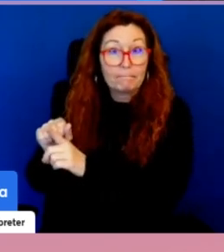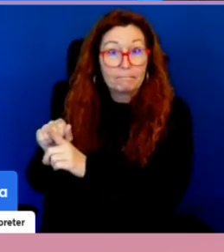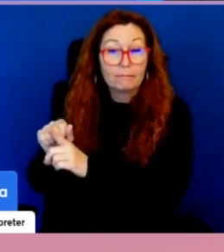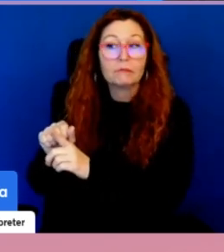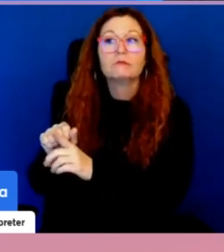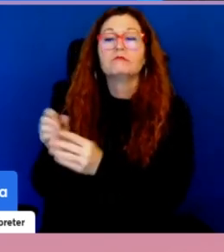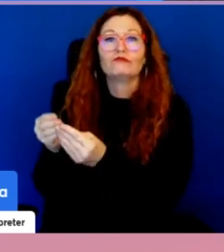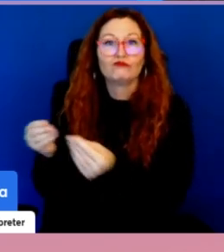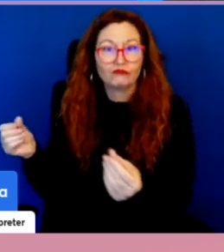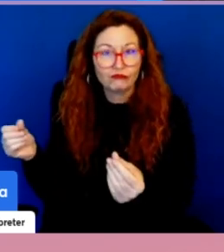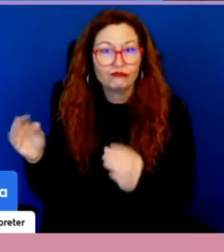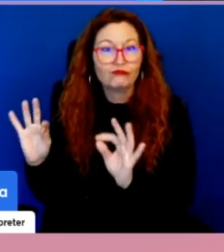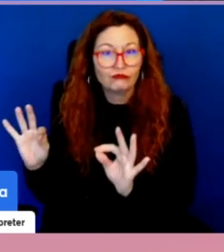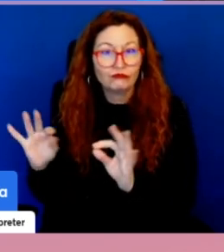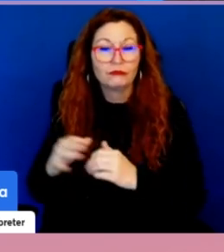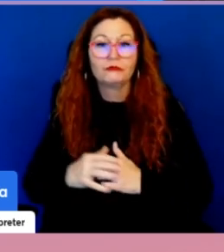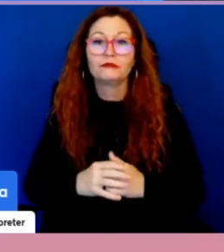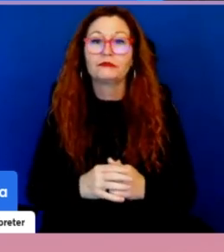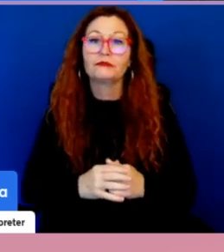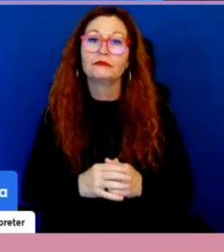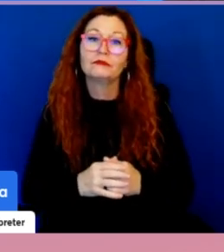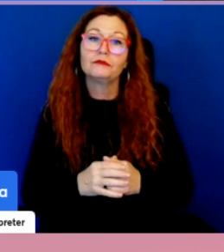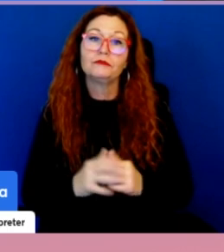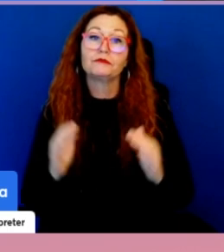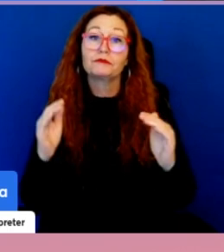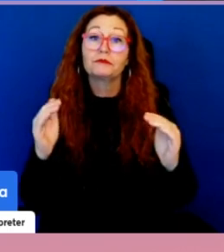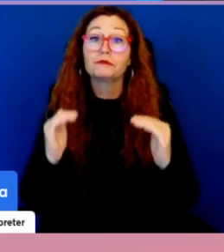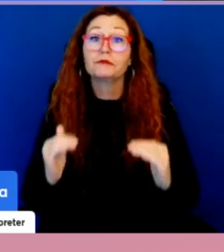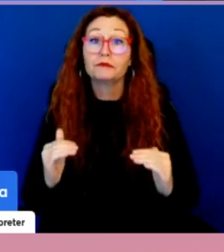enabling timely response.